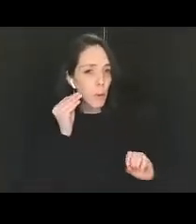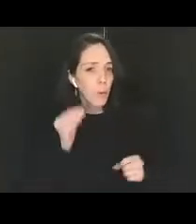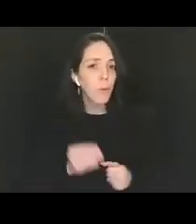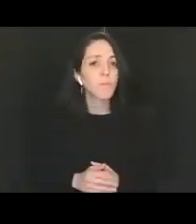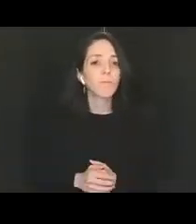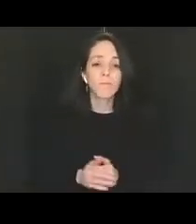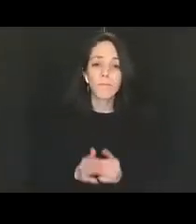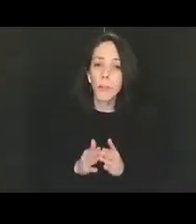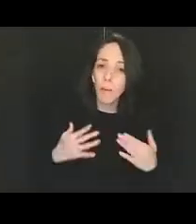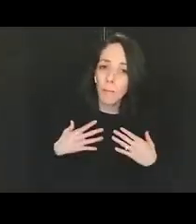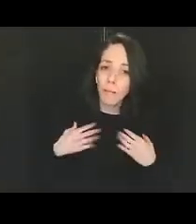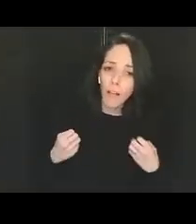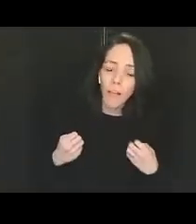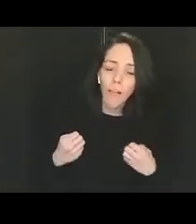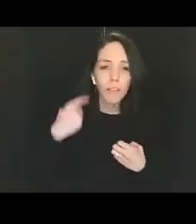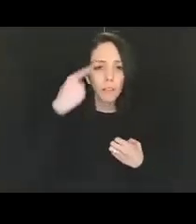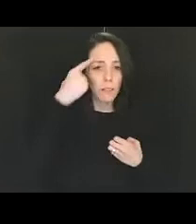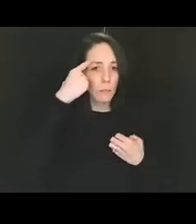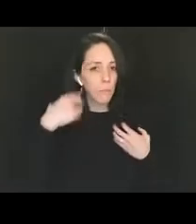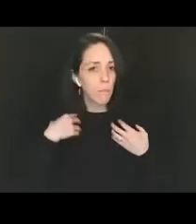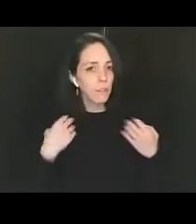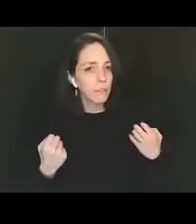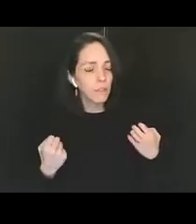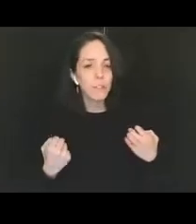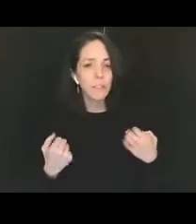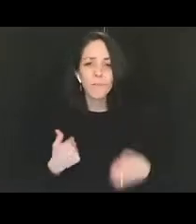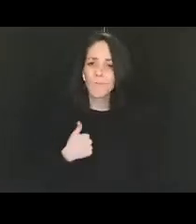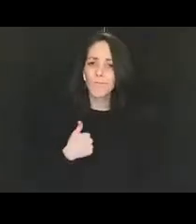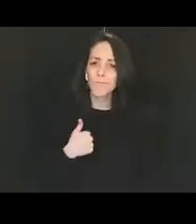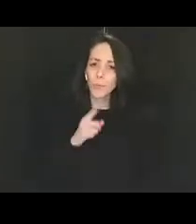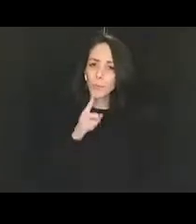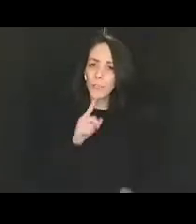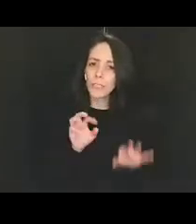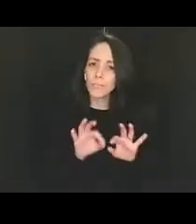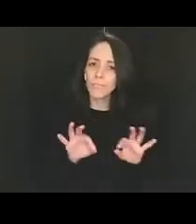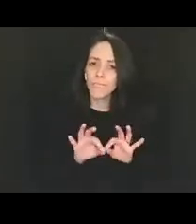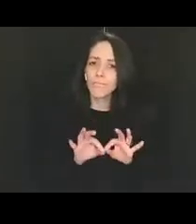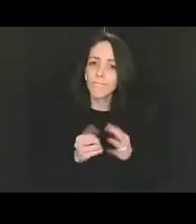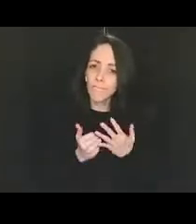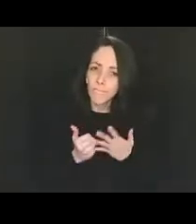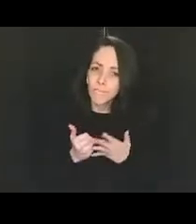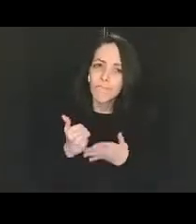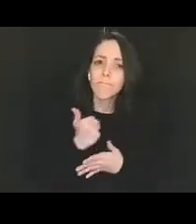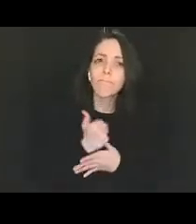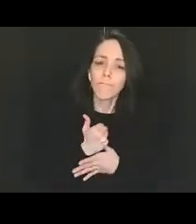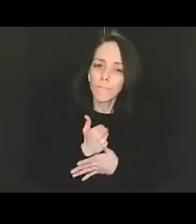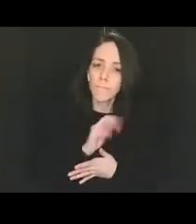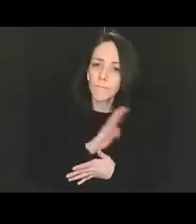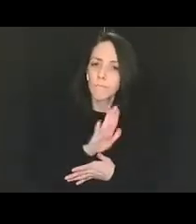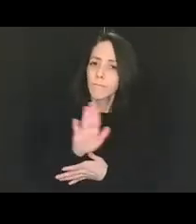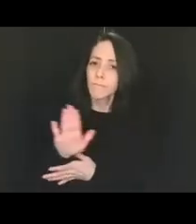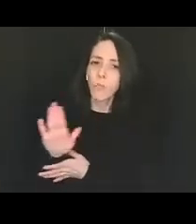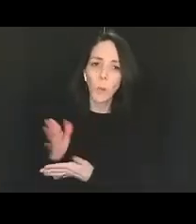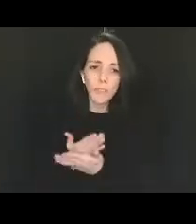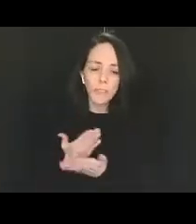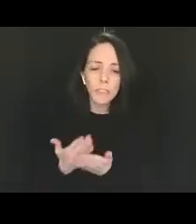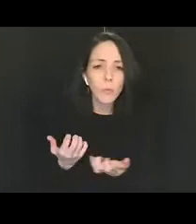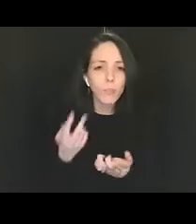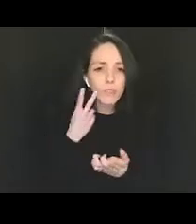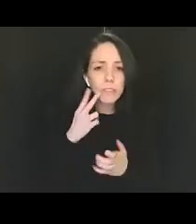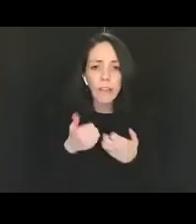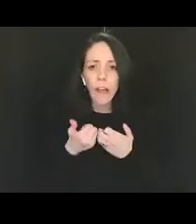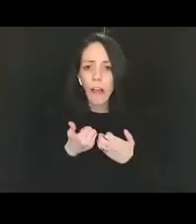public health, mental health, really being a key priority, and seeing what else we can impact